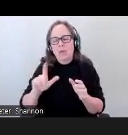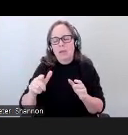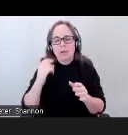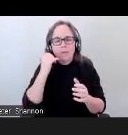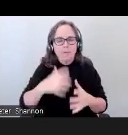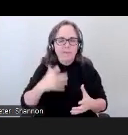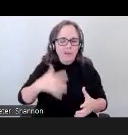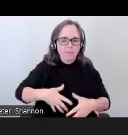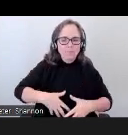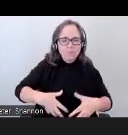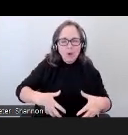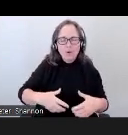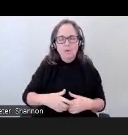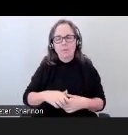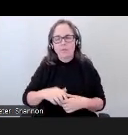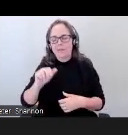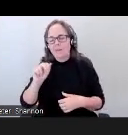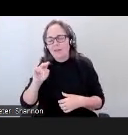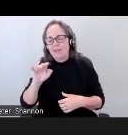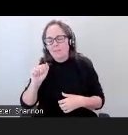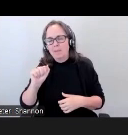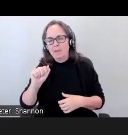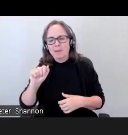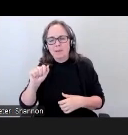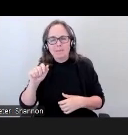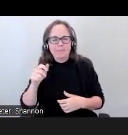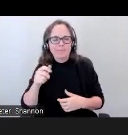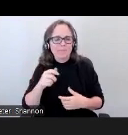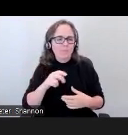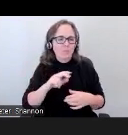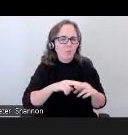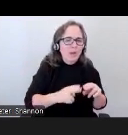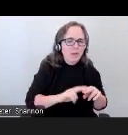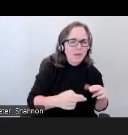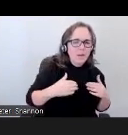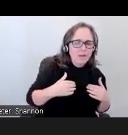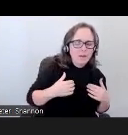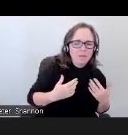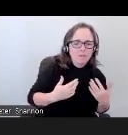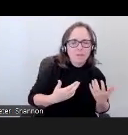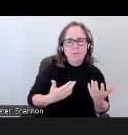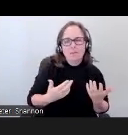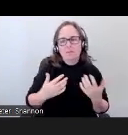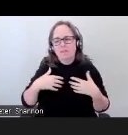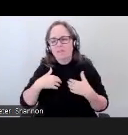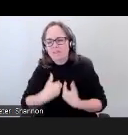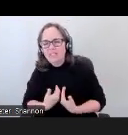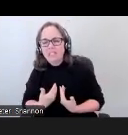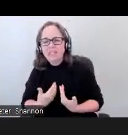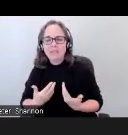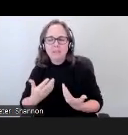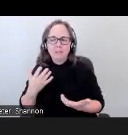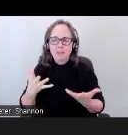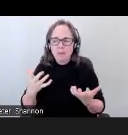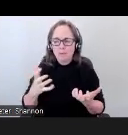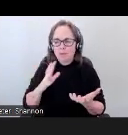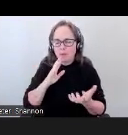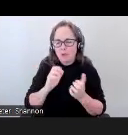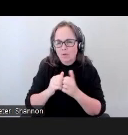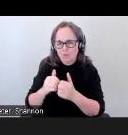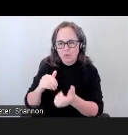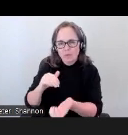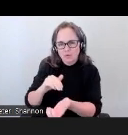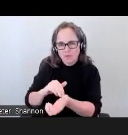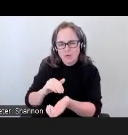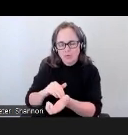bloating, anemia, weight loss, fatigue, these may be things that you want to talk to your doctor. None